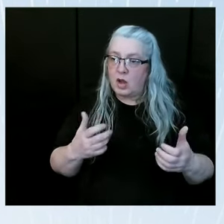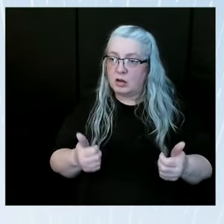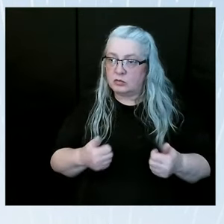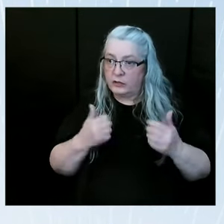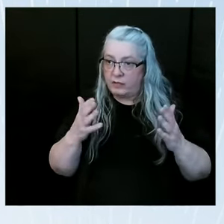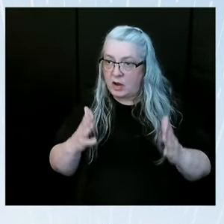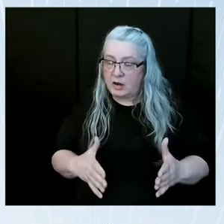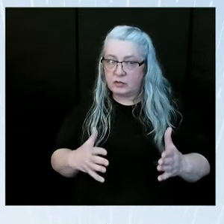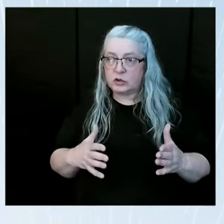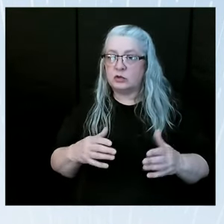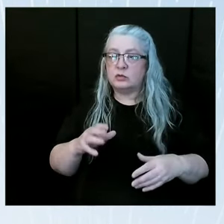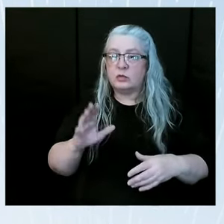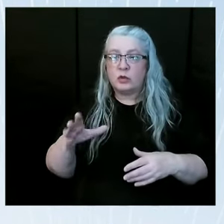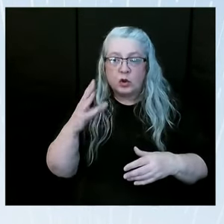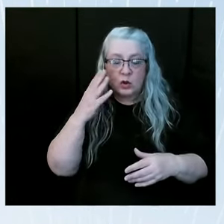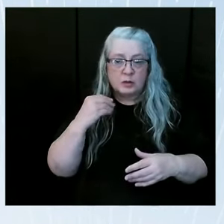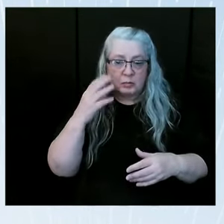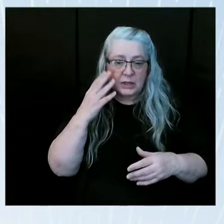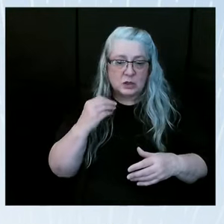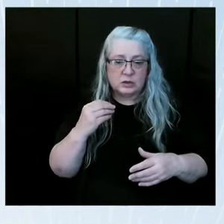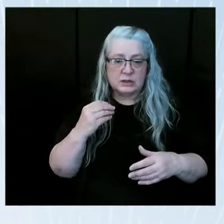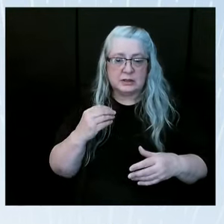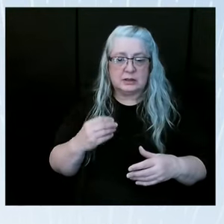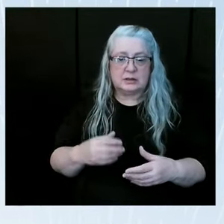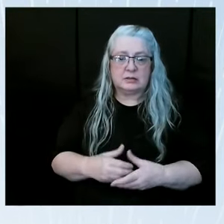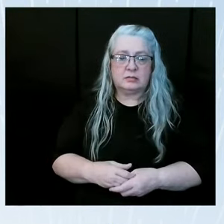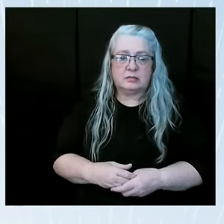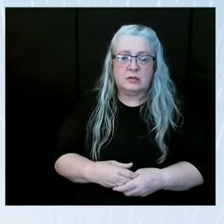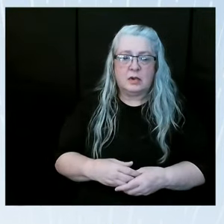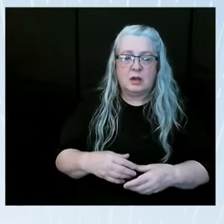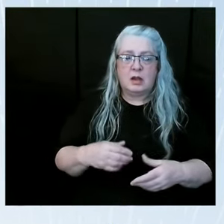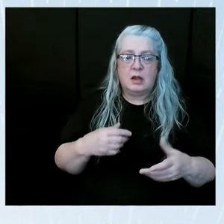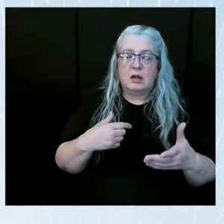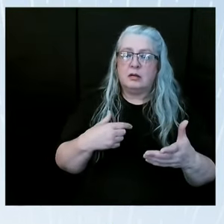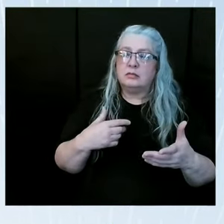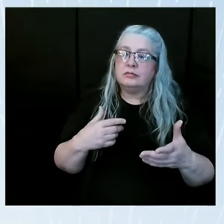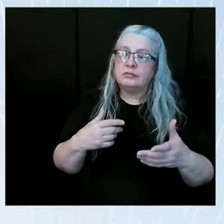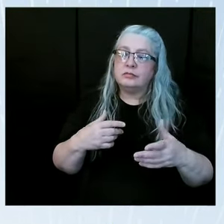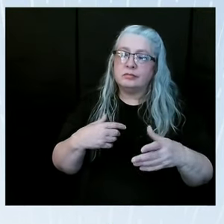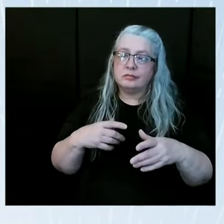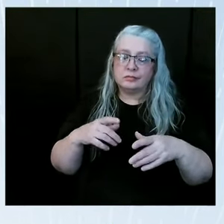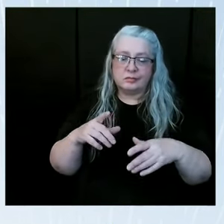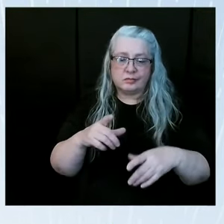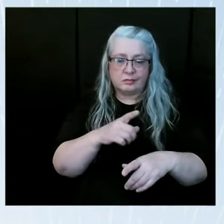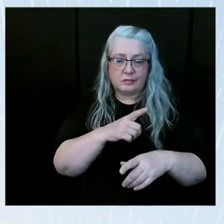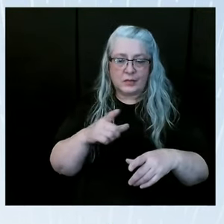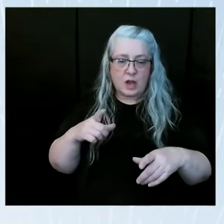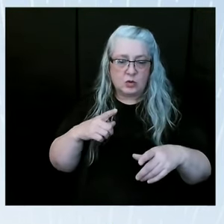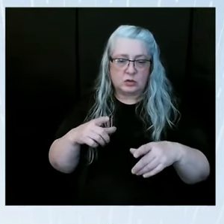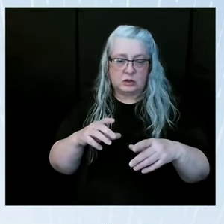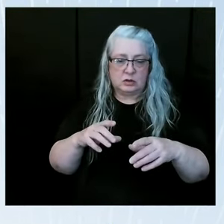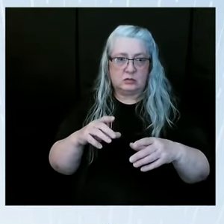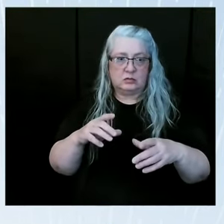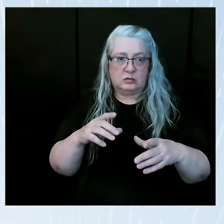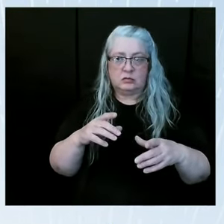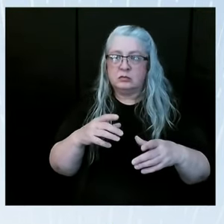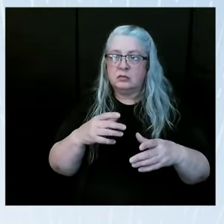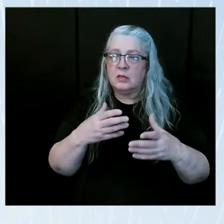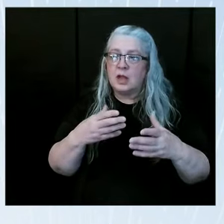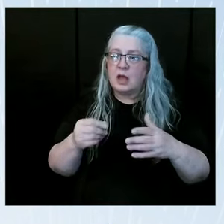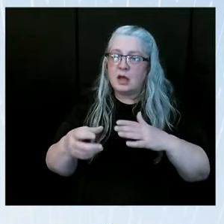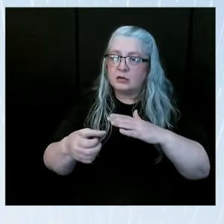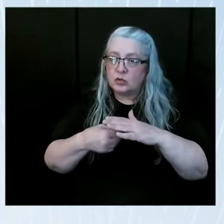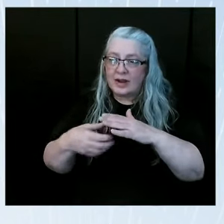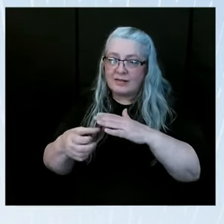U.S. Advisory Council, but also with specialists from the department's Human Trafficking Expert Consultant Network. They're helping prepare written materials to guide